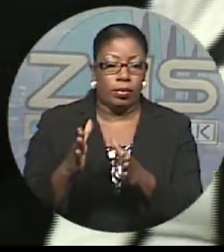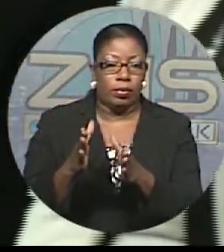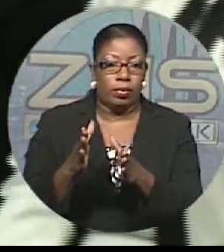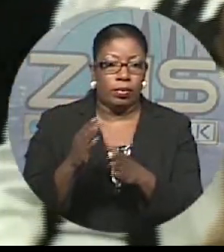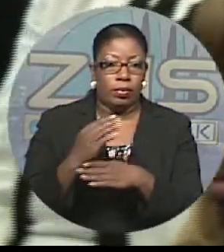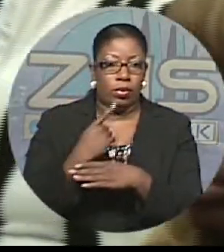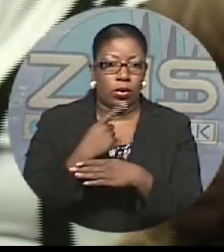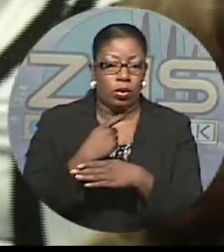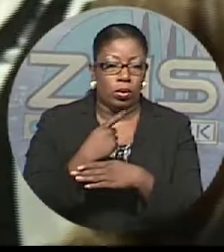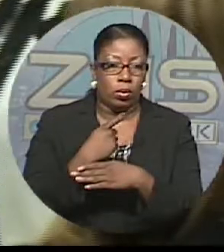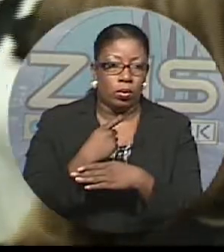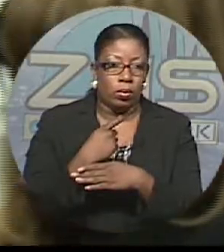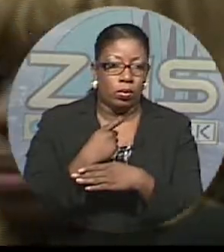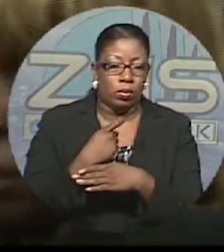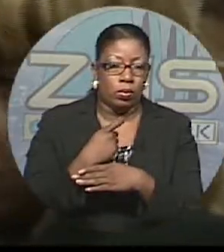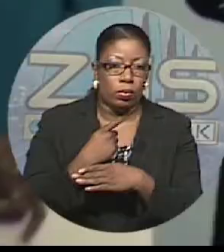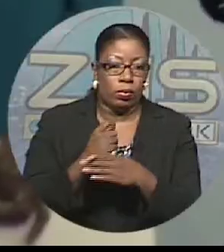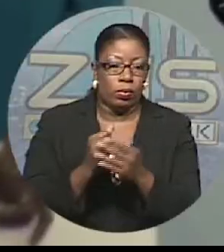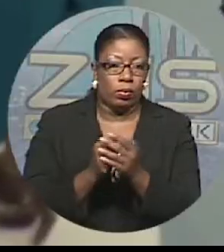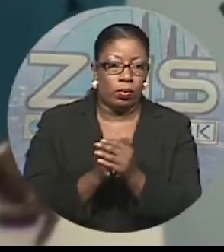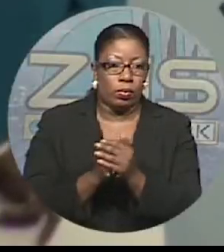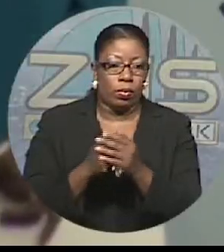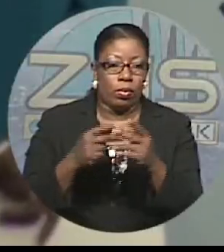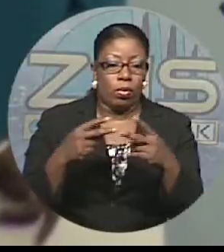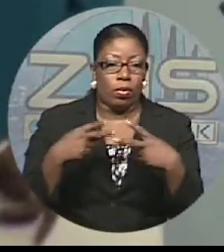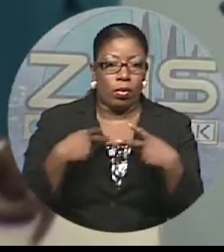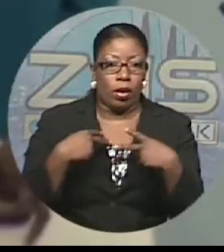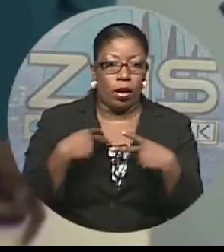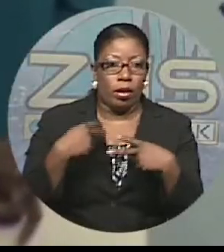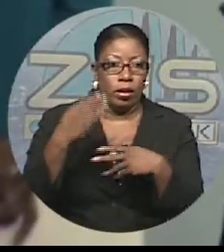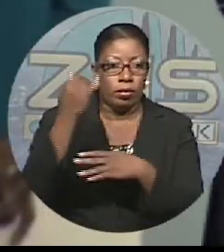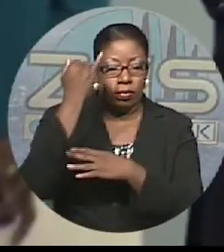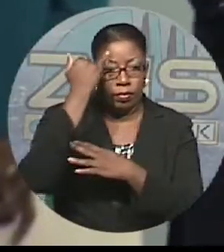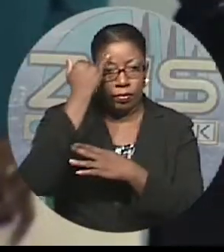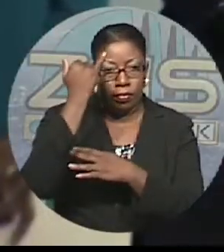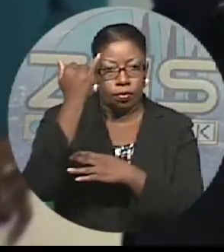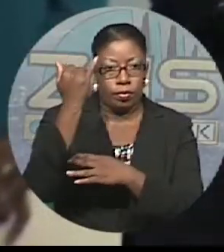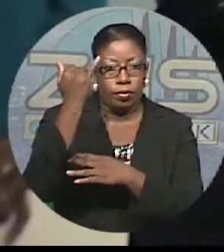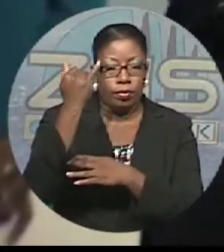who God imbued with a vision